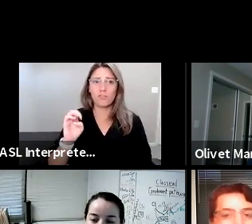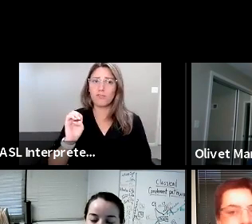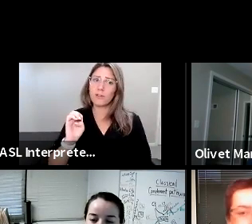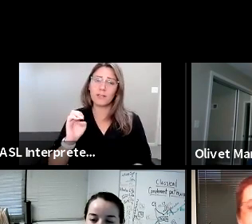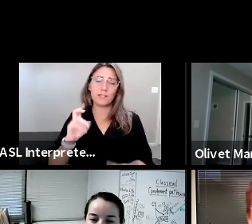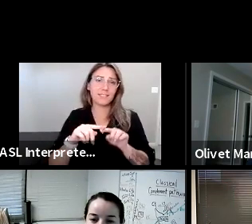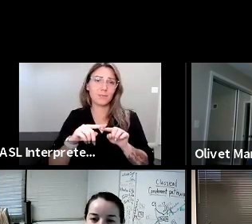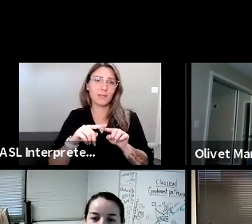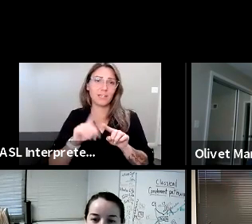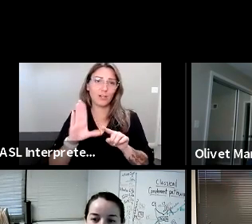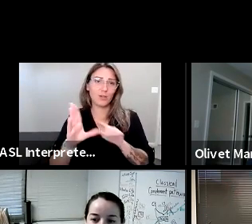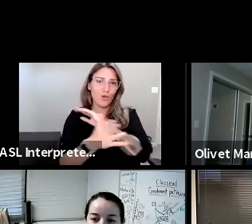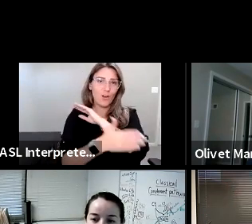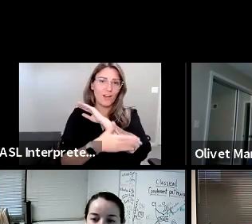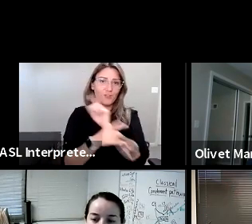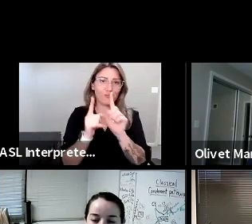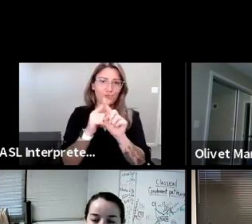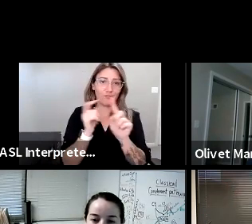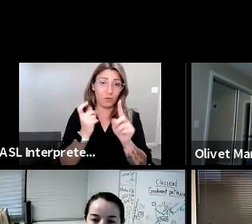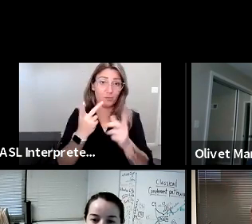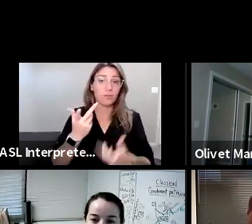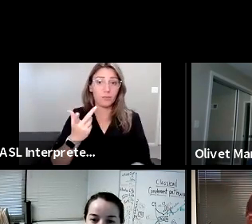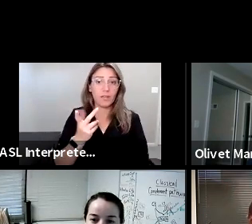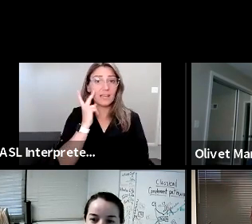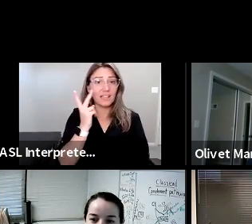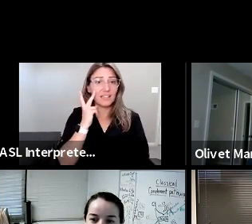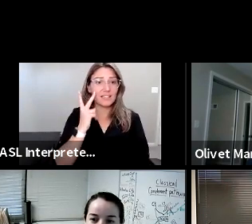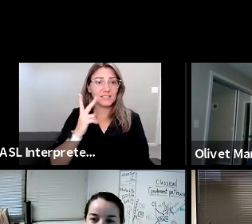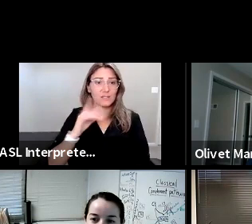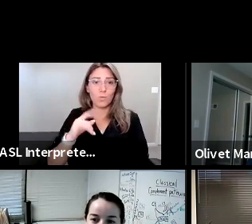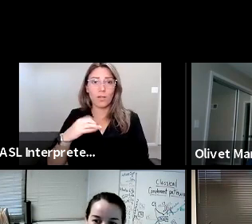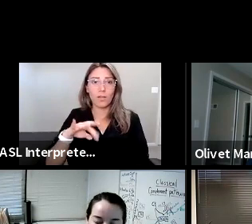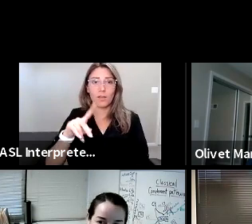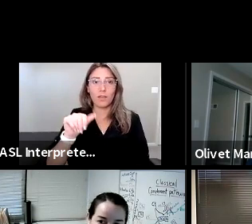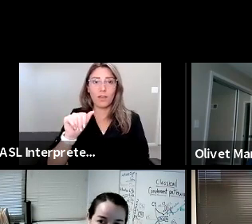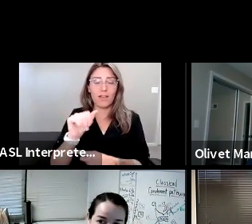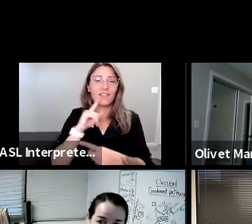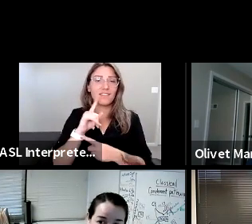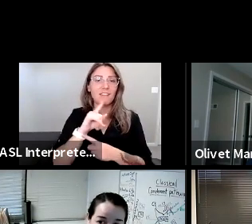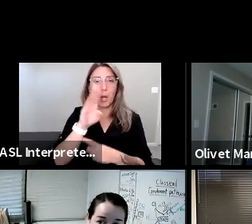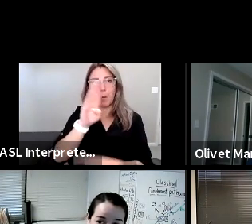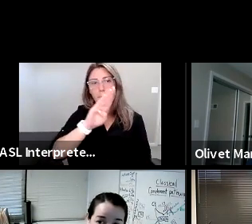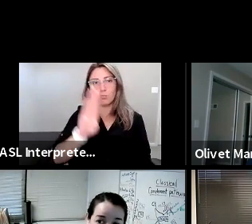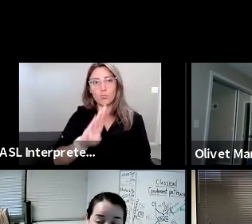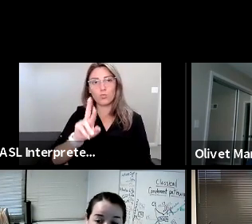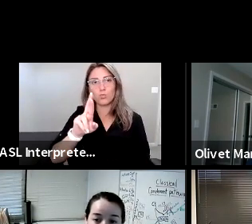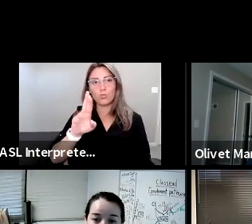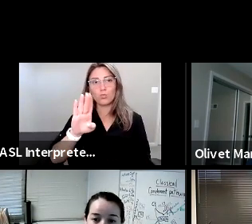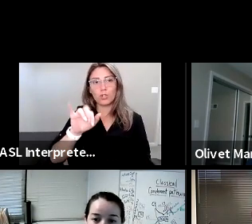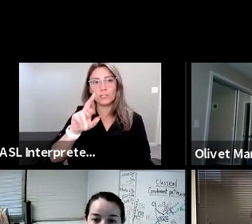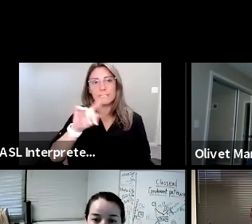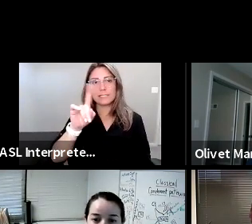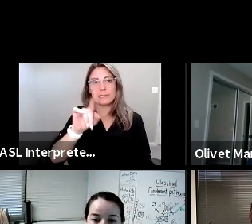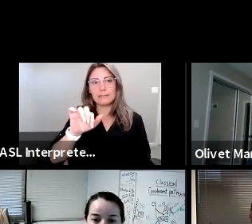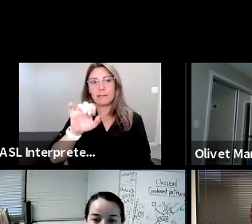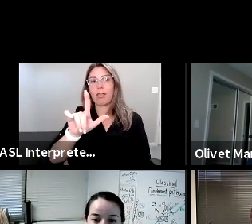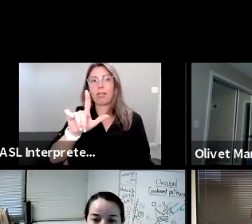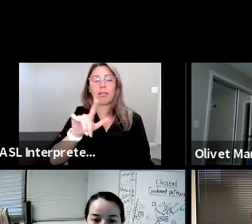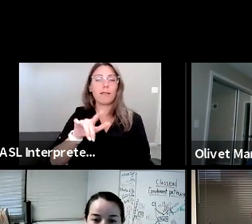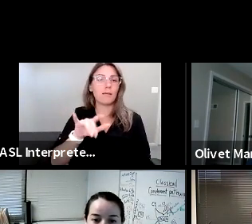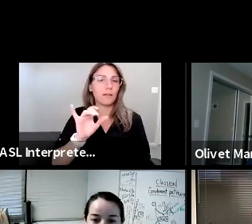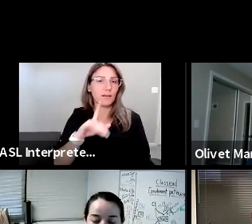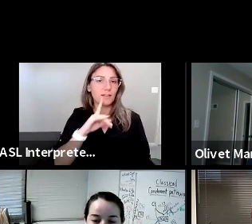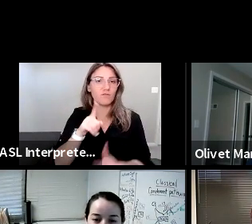on the country you're from. And I see that Juliana was talking about Brazil specifically, and I just remember from a